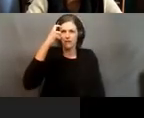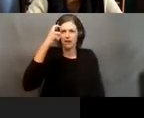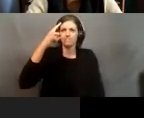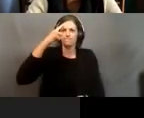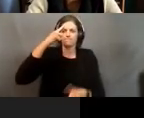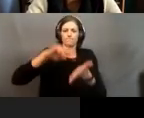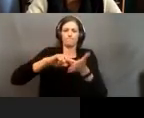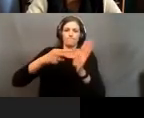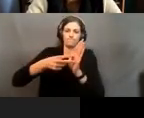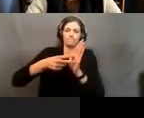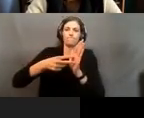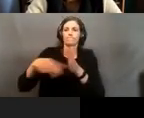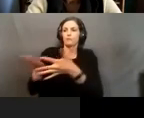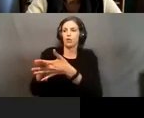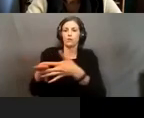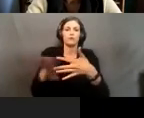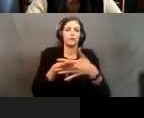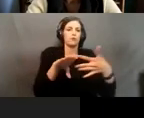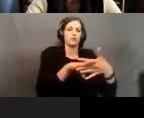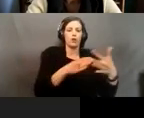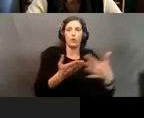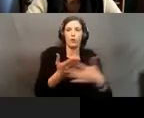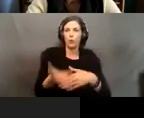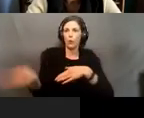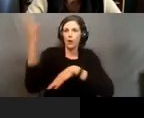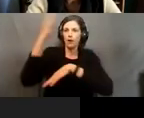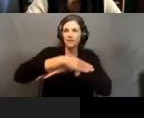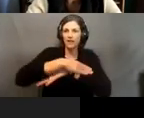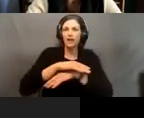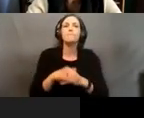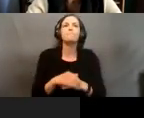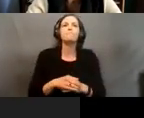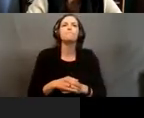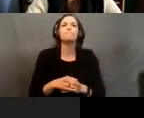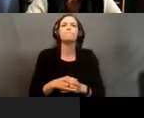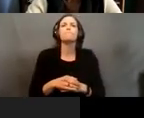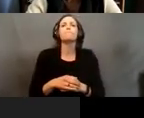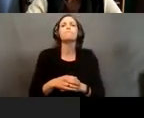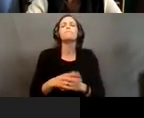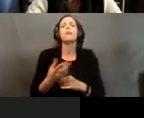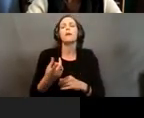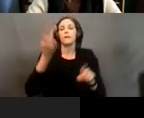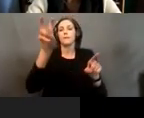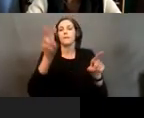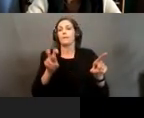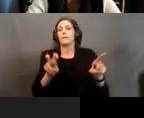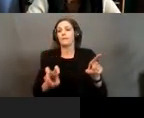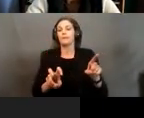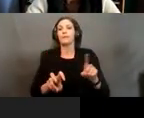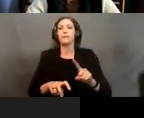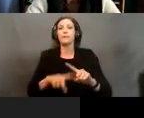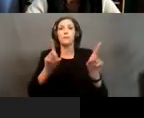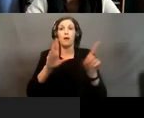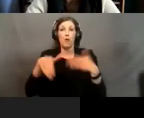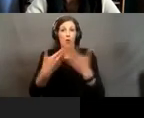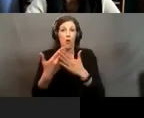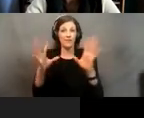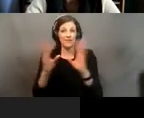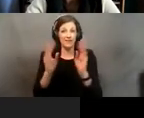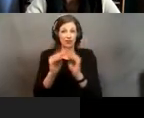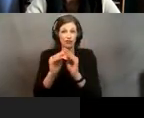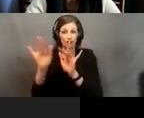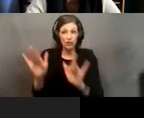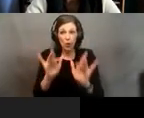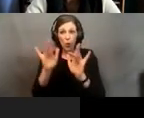breaks throughout the day. And on top of it, and I'm jumping to a later point, the fact that all the sessions will be recorded